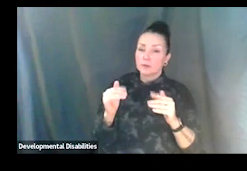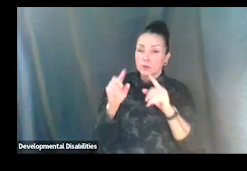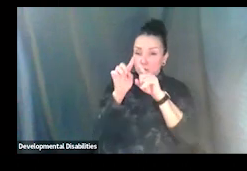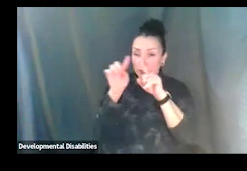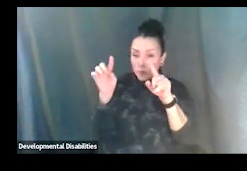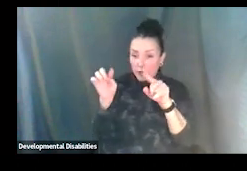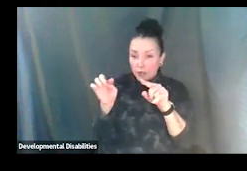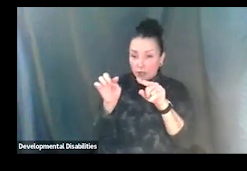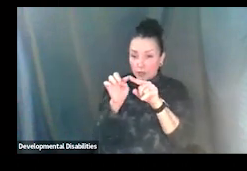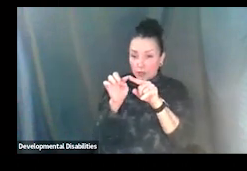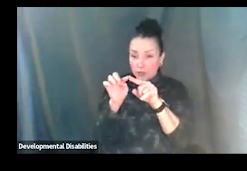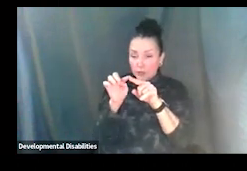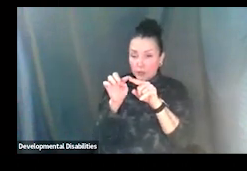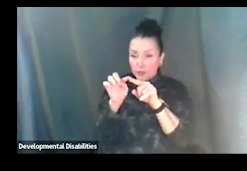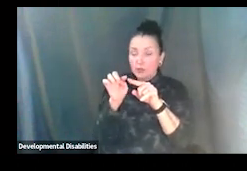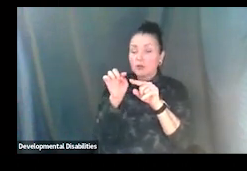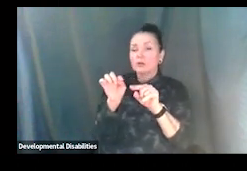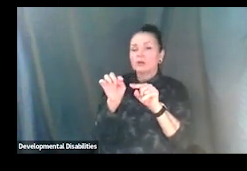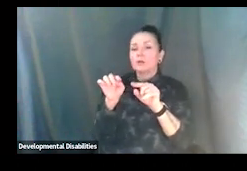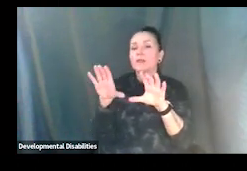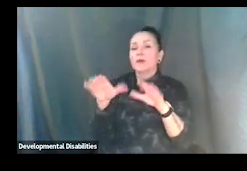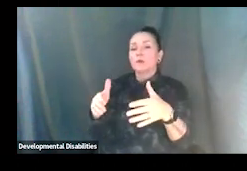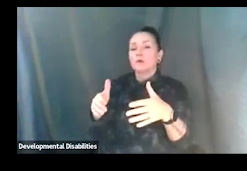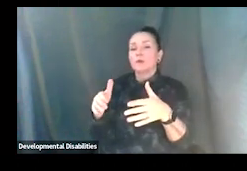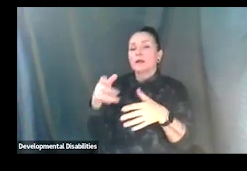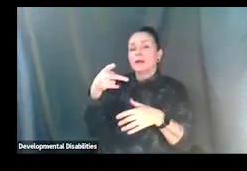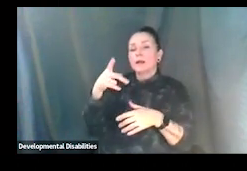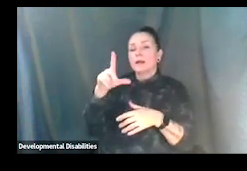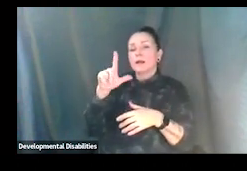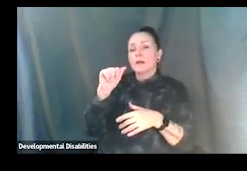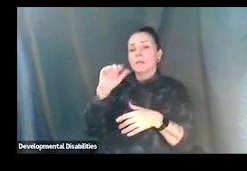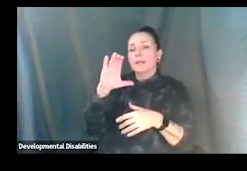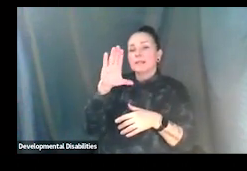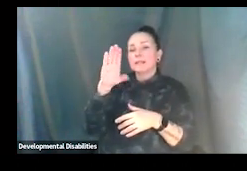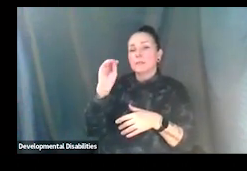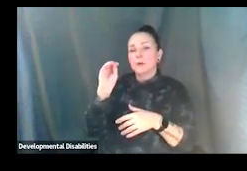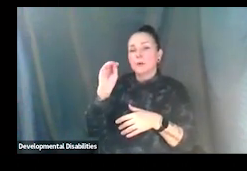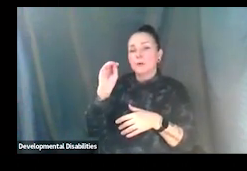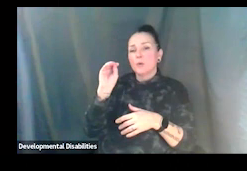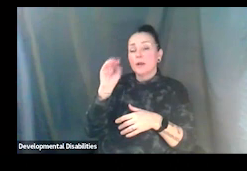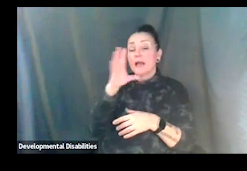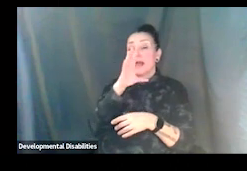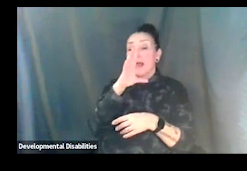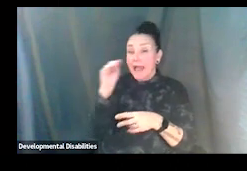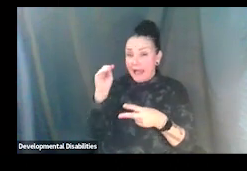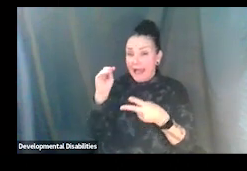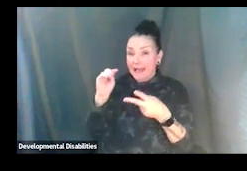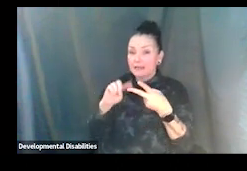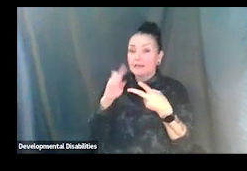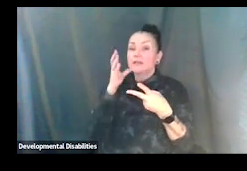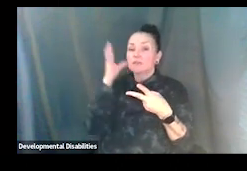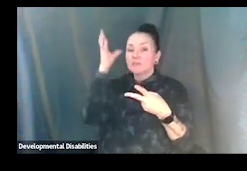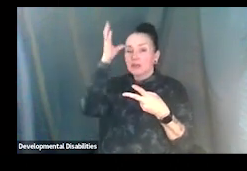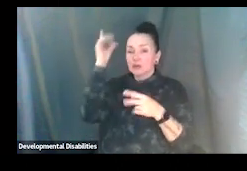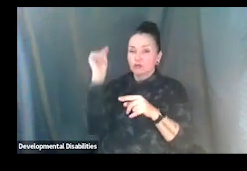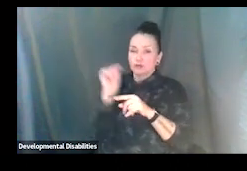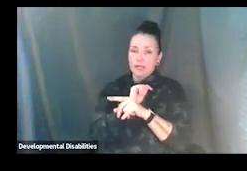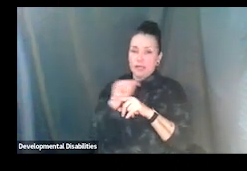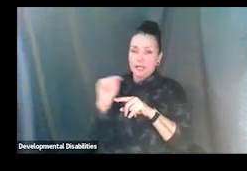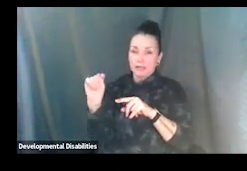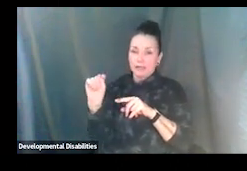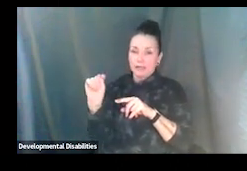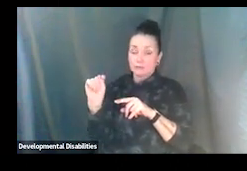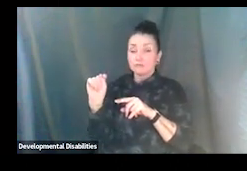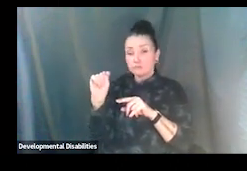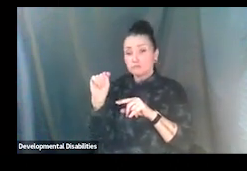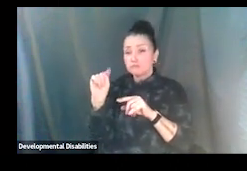squares, the boxes, they received a placebo, but also had parent training. And so obviously parent training showed an improvement relative to nothing